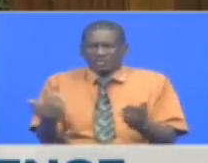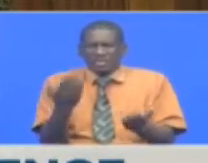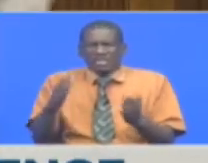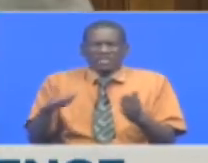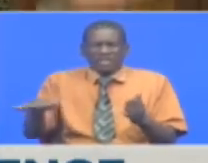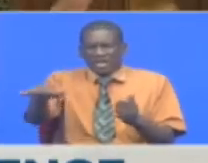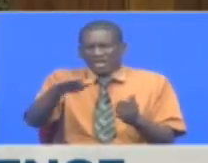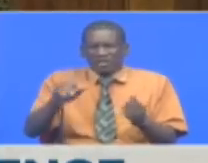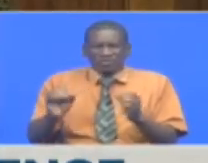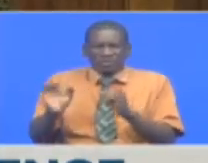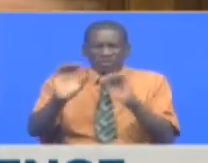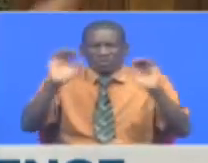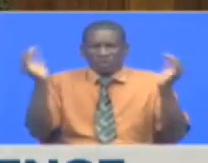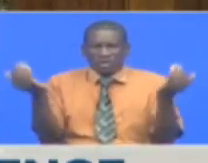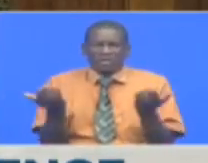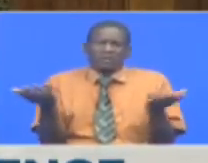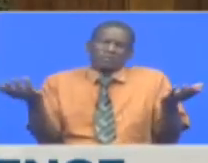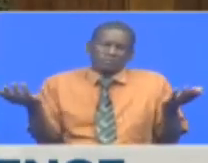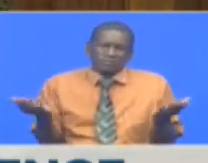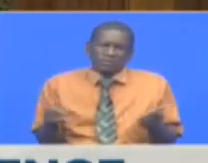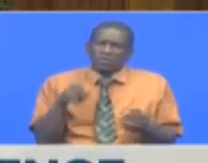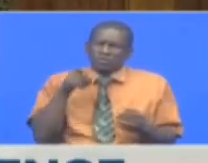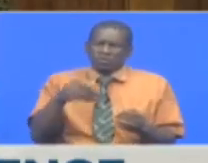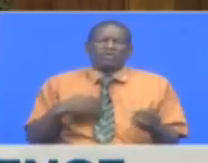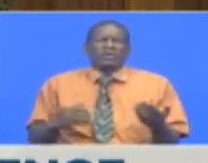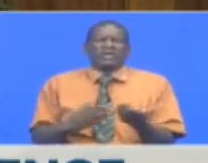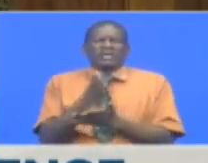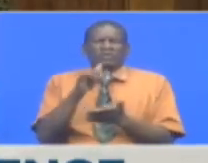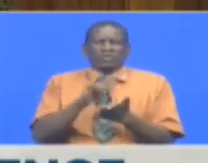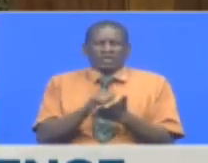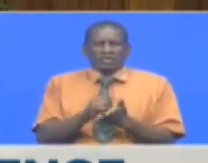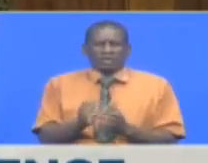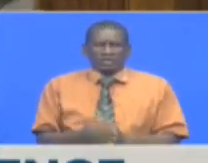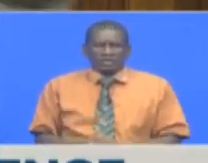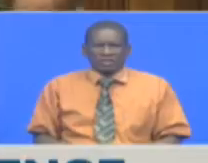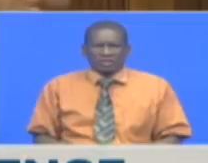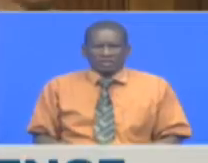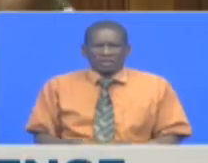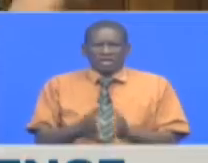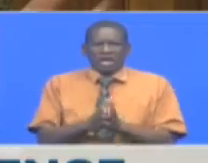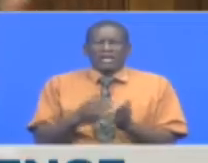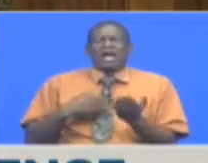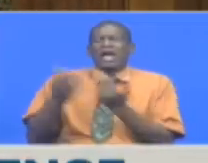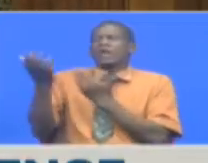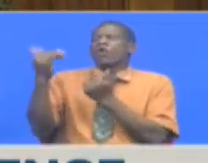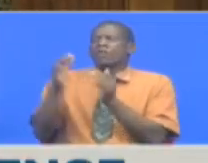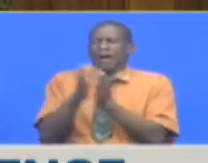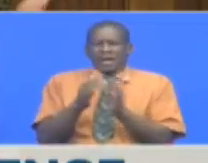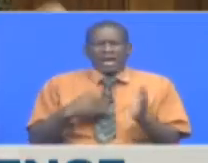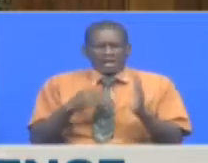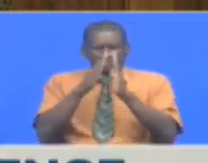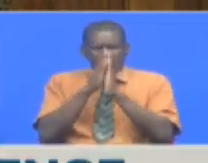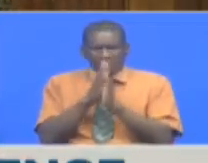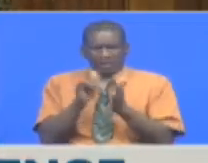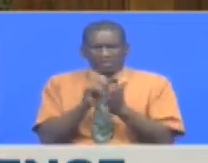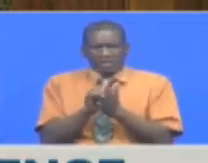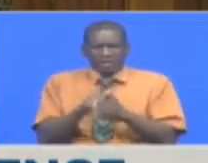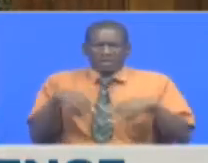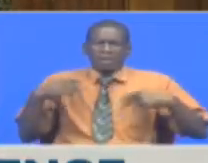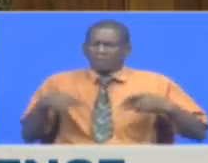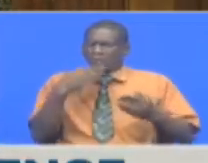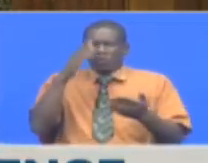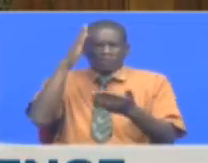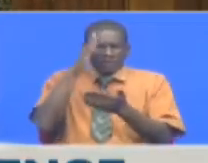world. You're entitled to it. And it is my hope and my prayer that like-minded people who believe in